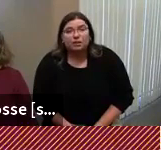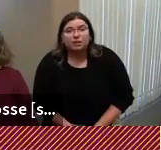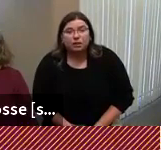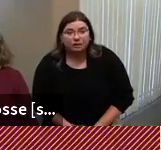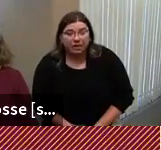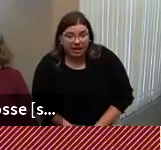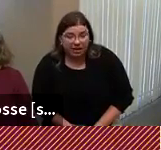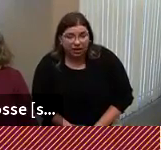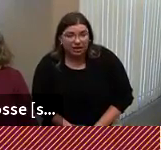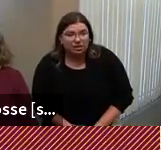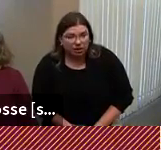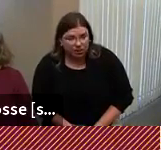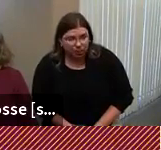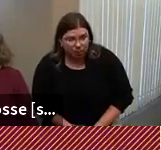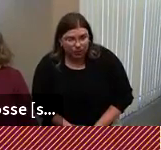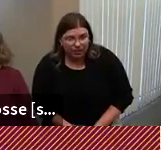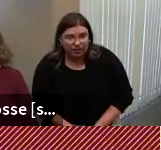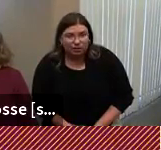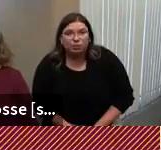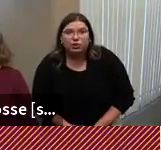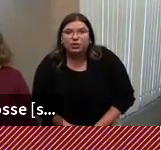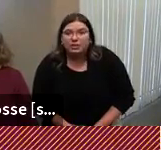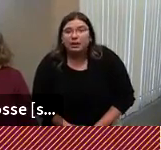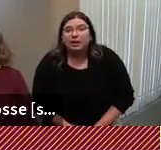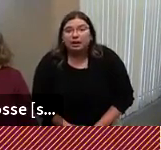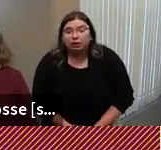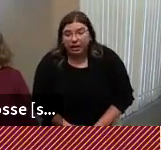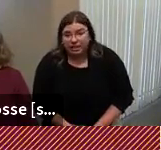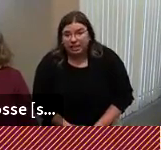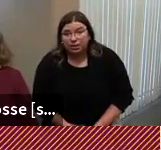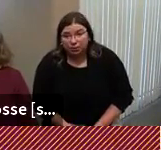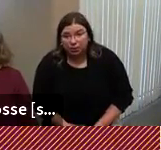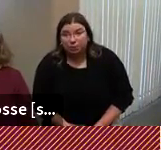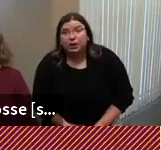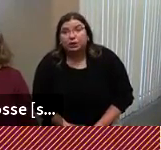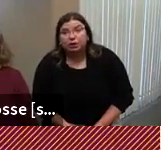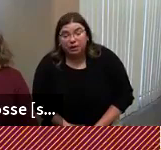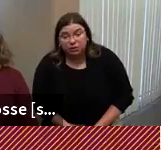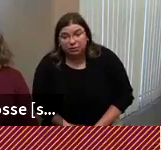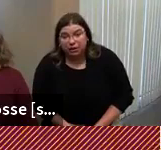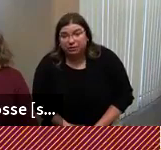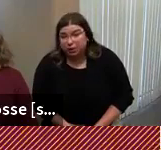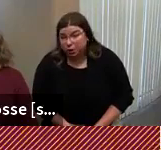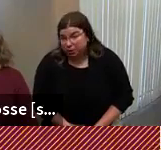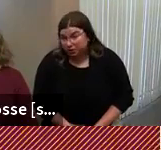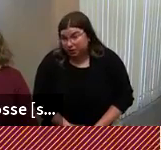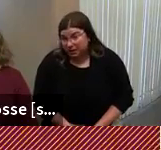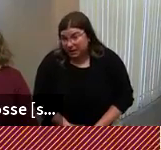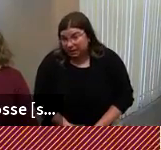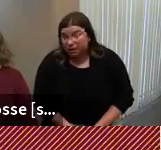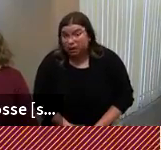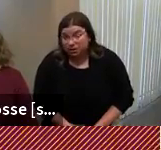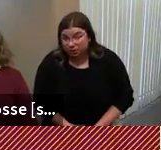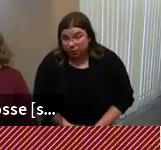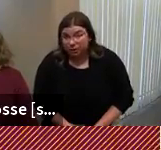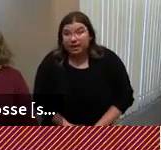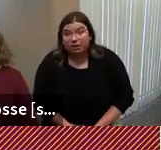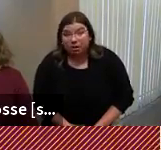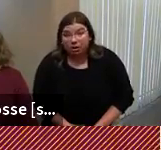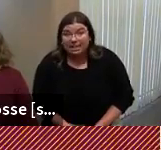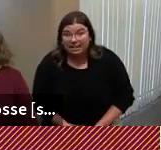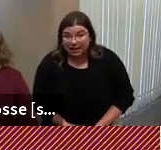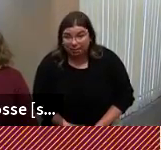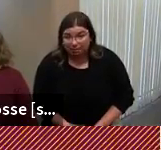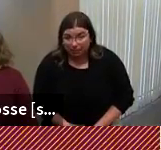interpreter. Certification is also important, which is granted through the Registry of Interpreters for the Deaf, also known